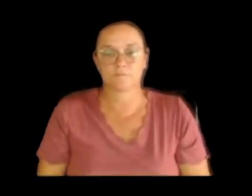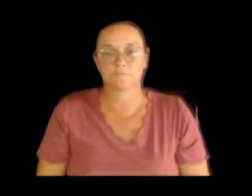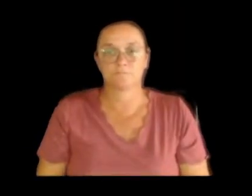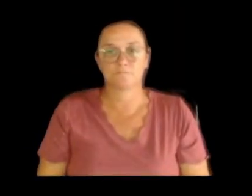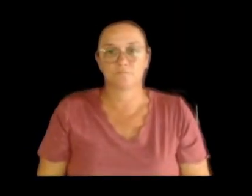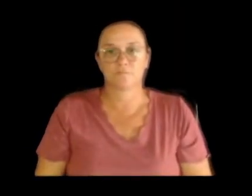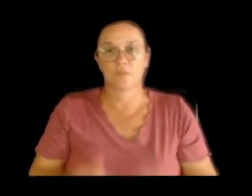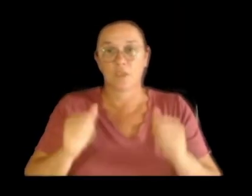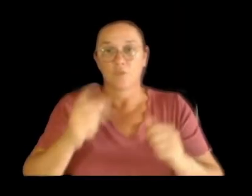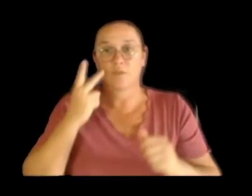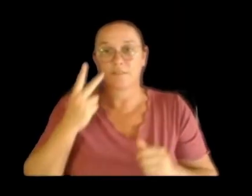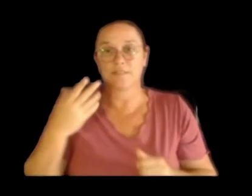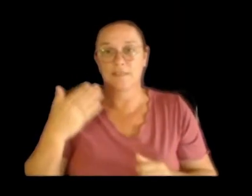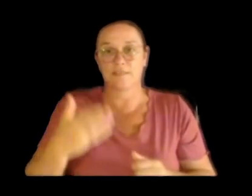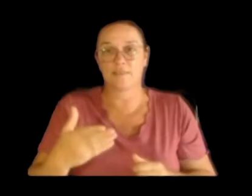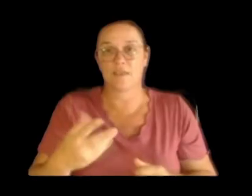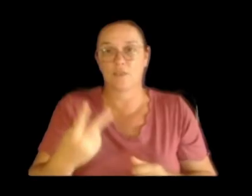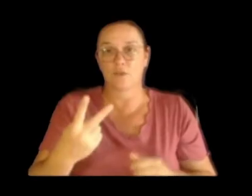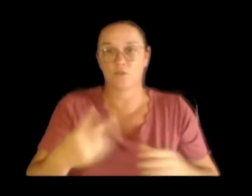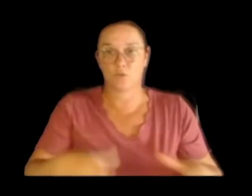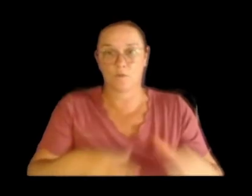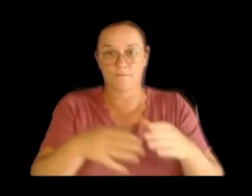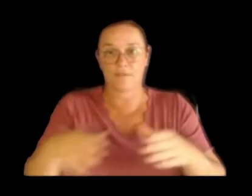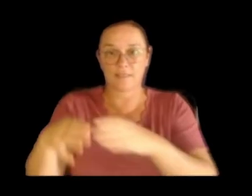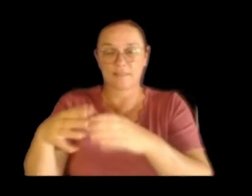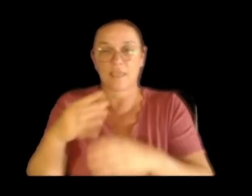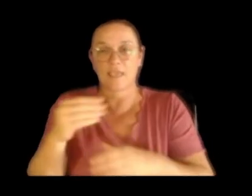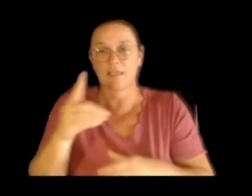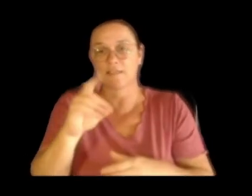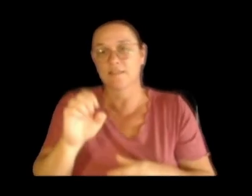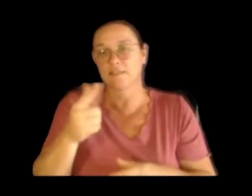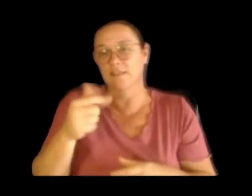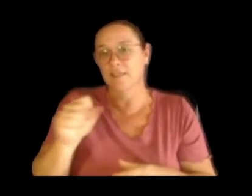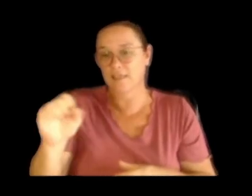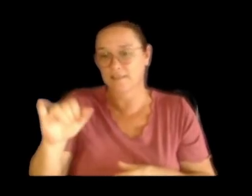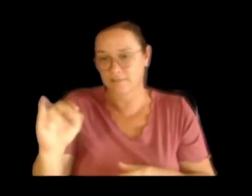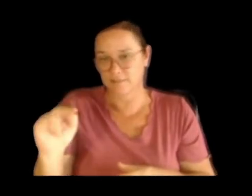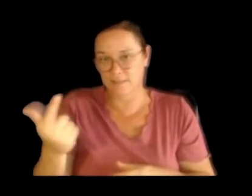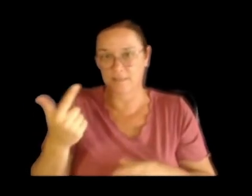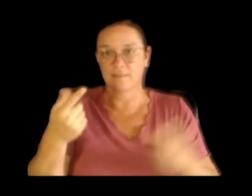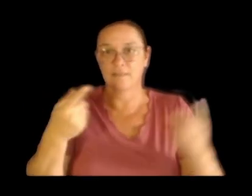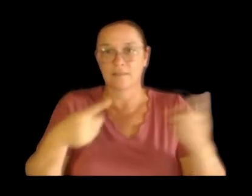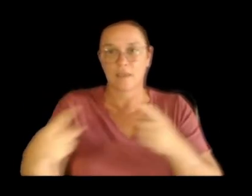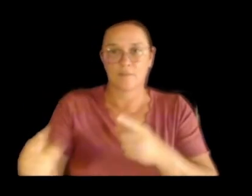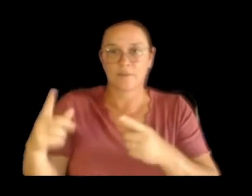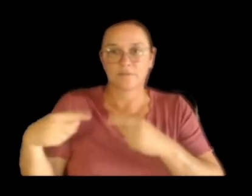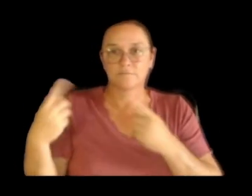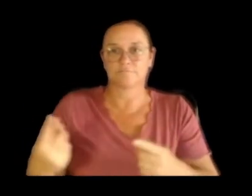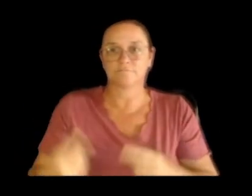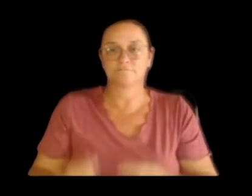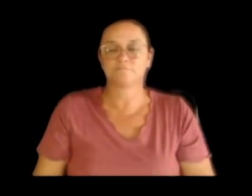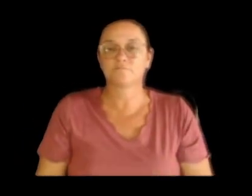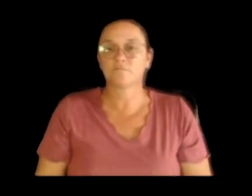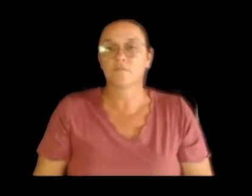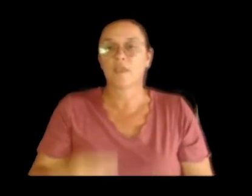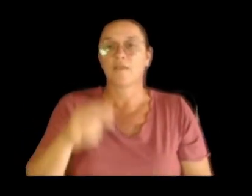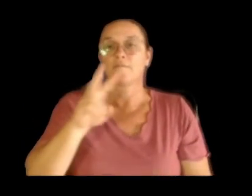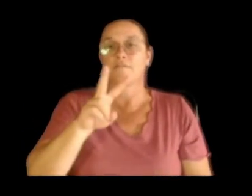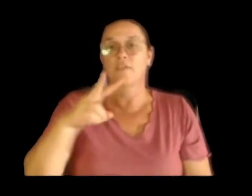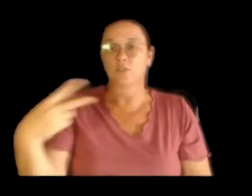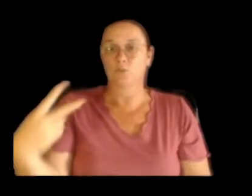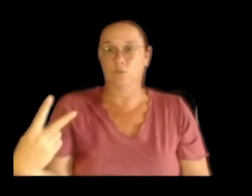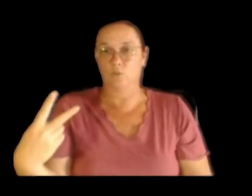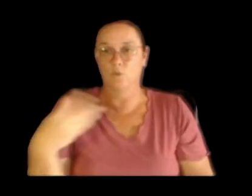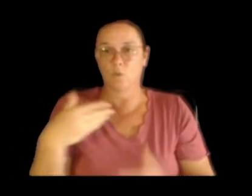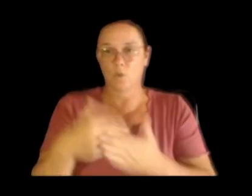there the two vents and the degassing that's come into place since then. Looking from a V2 camera placed near the volcano house,